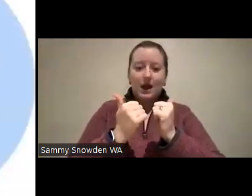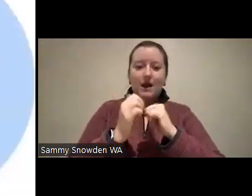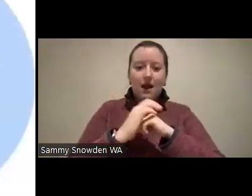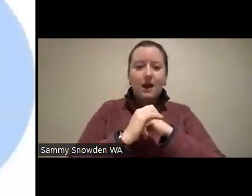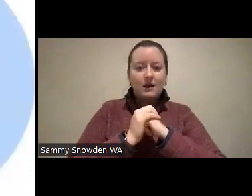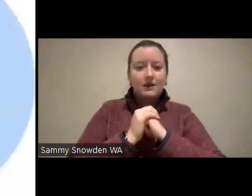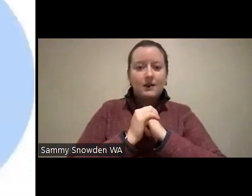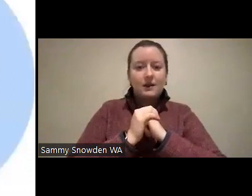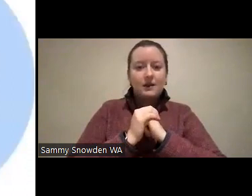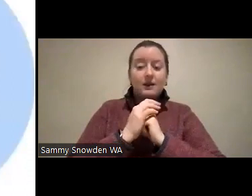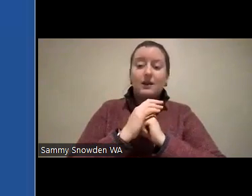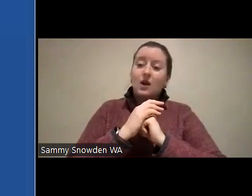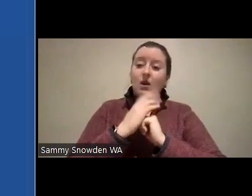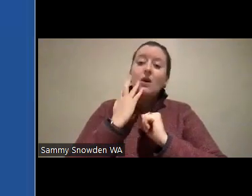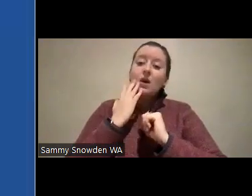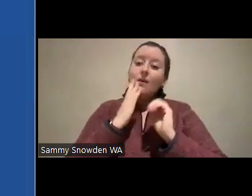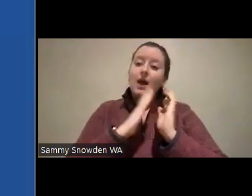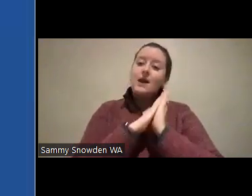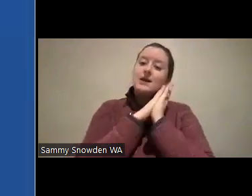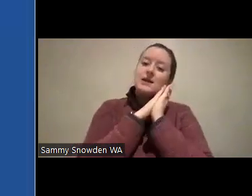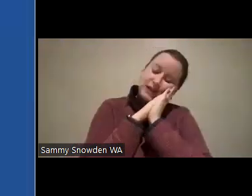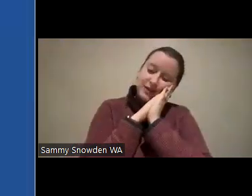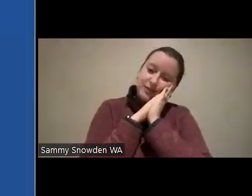When we sleep, we go through different stages of sleep.